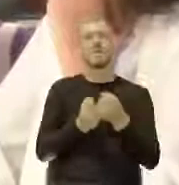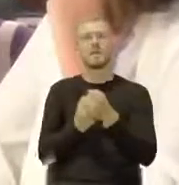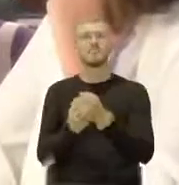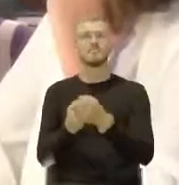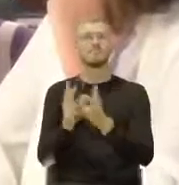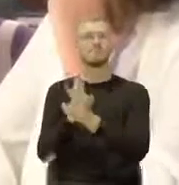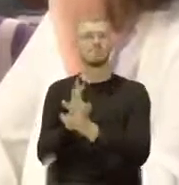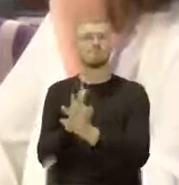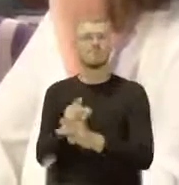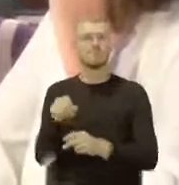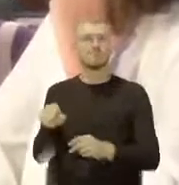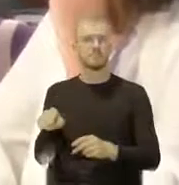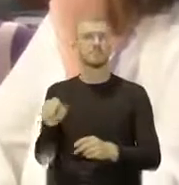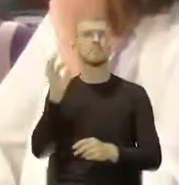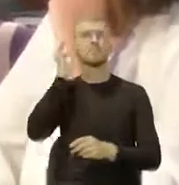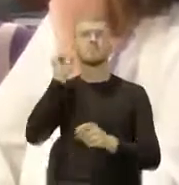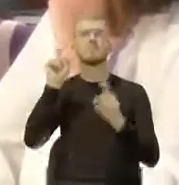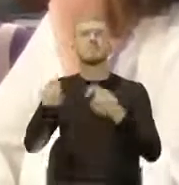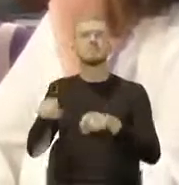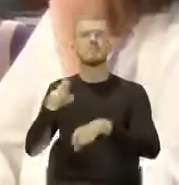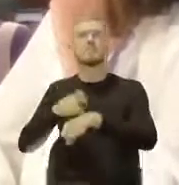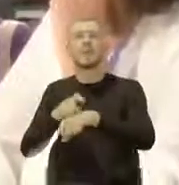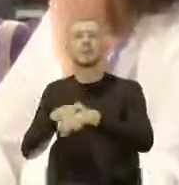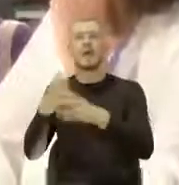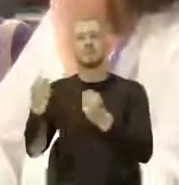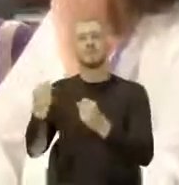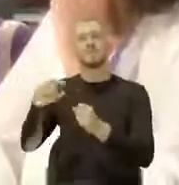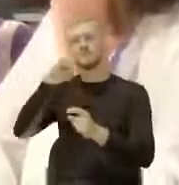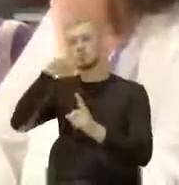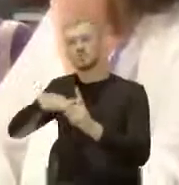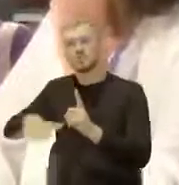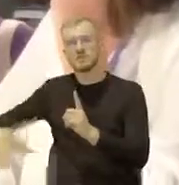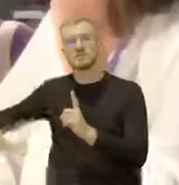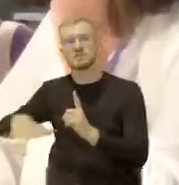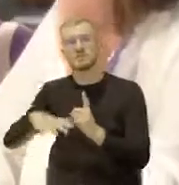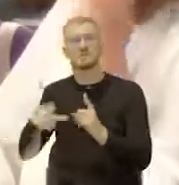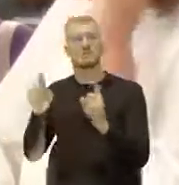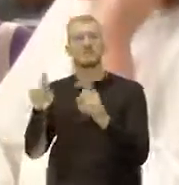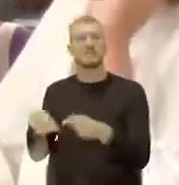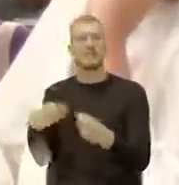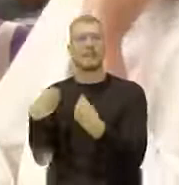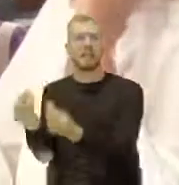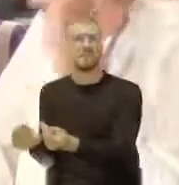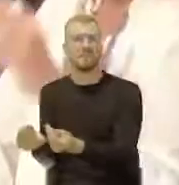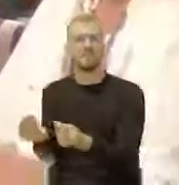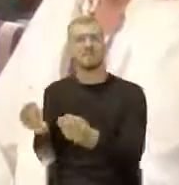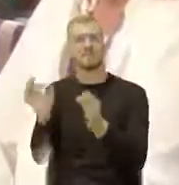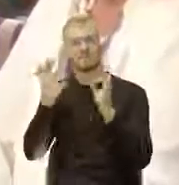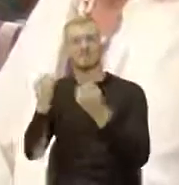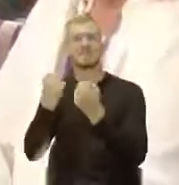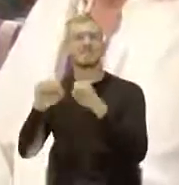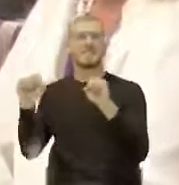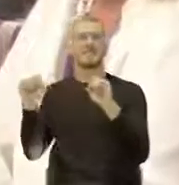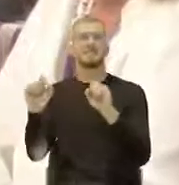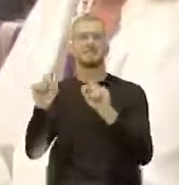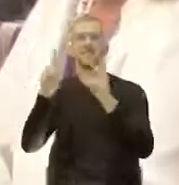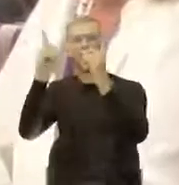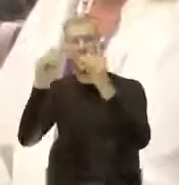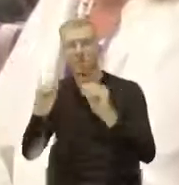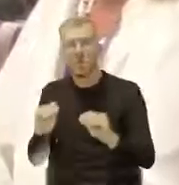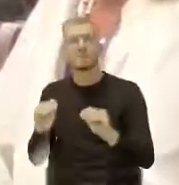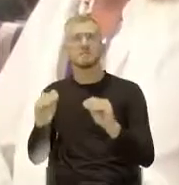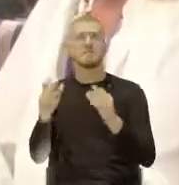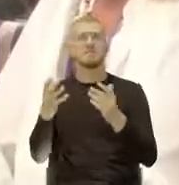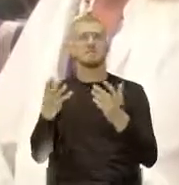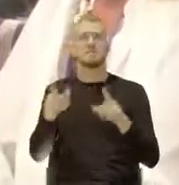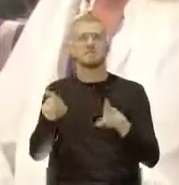Providing them education, education and political empowerment and social organization, and